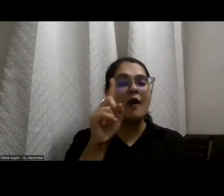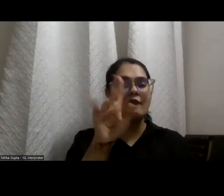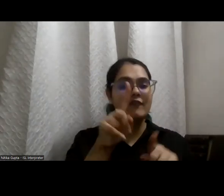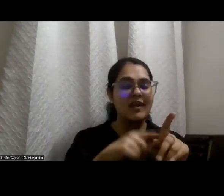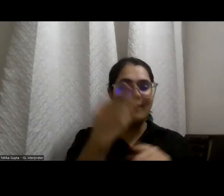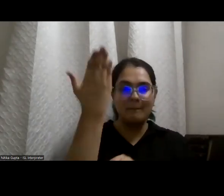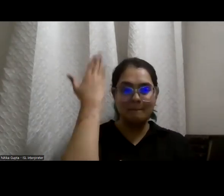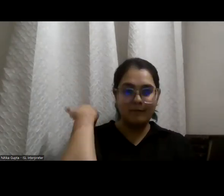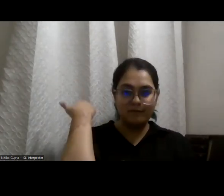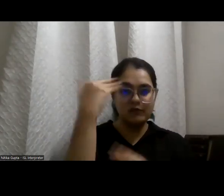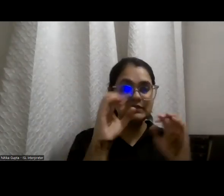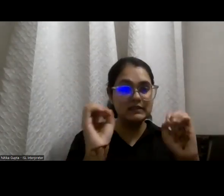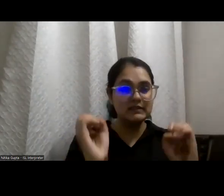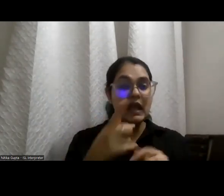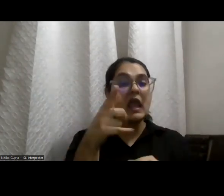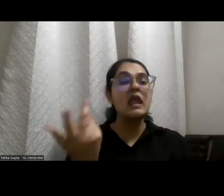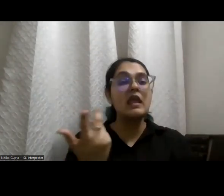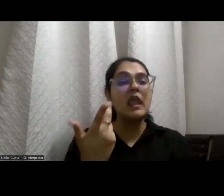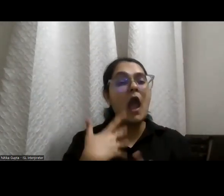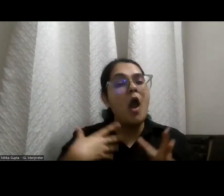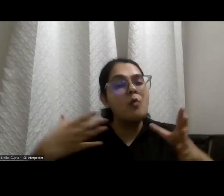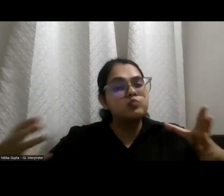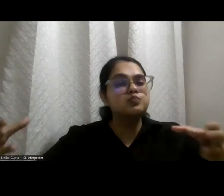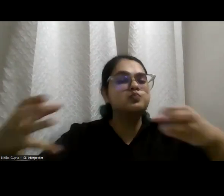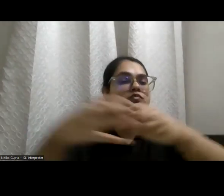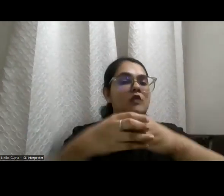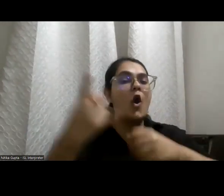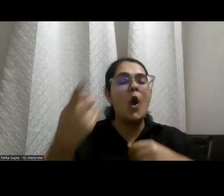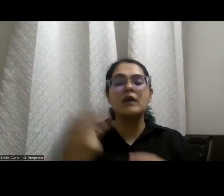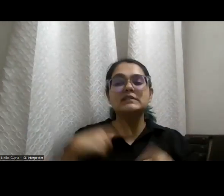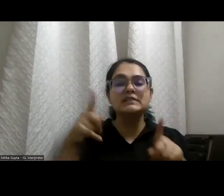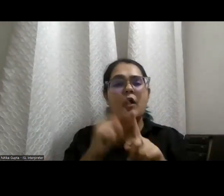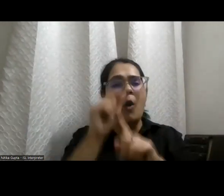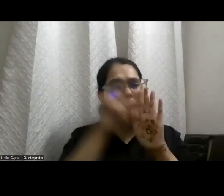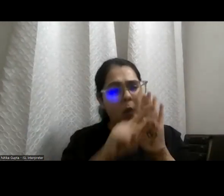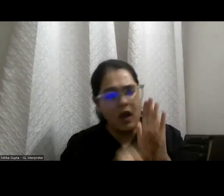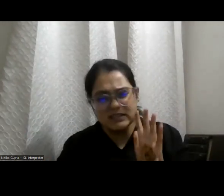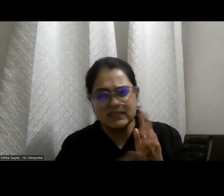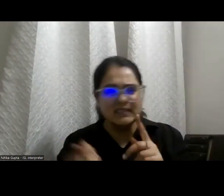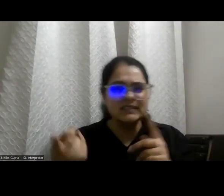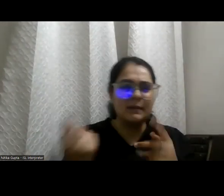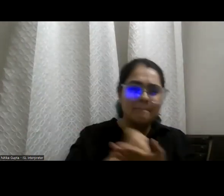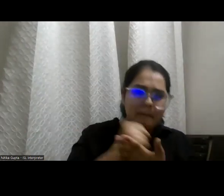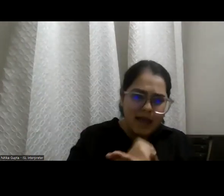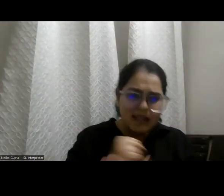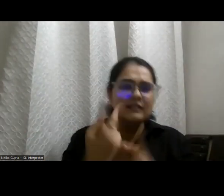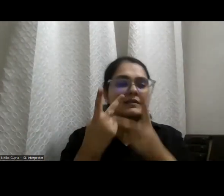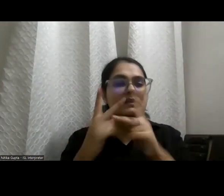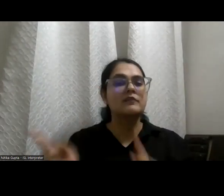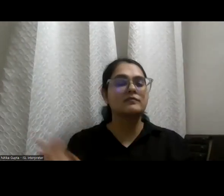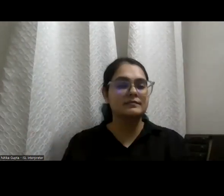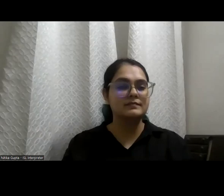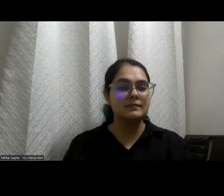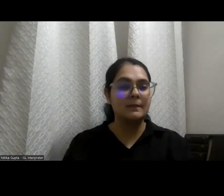in India, this is a cumulative effect of interventions, policies of the government, but more important,